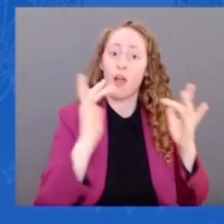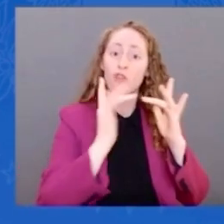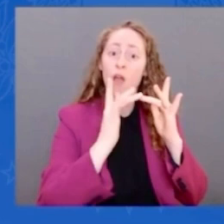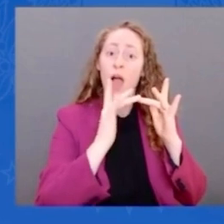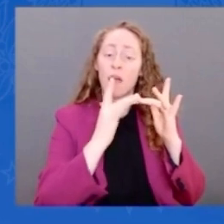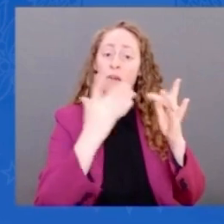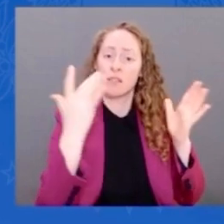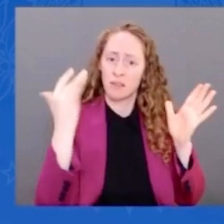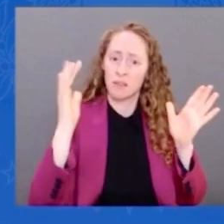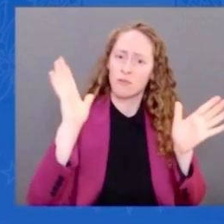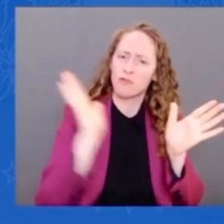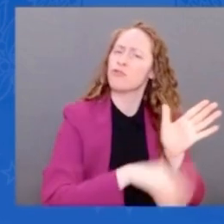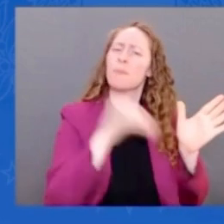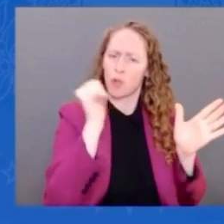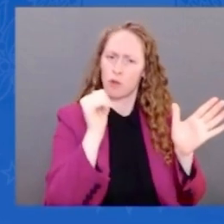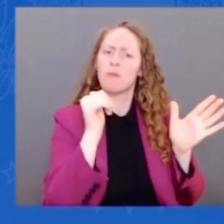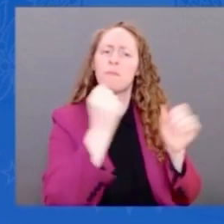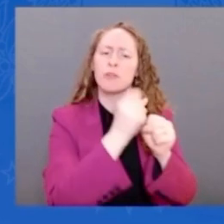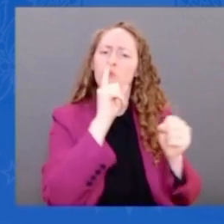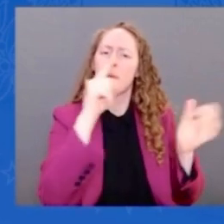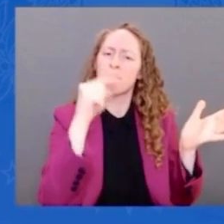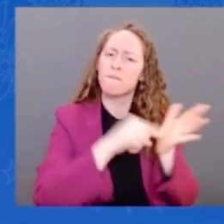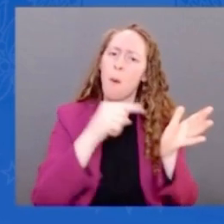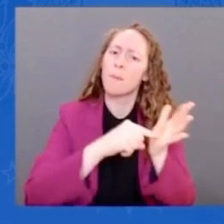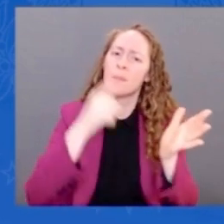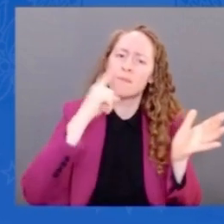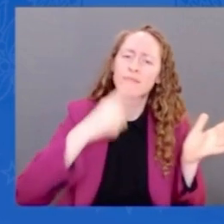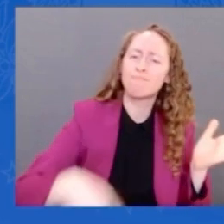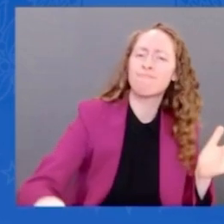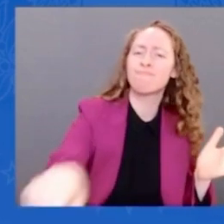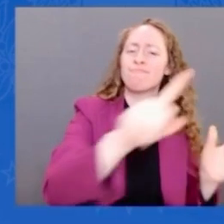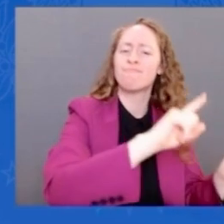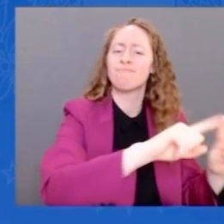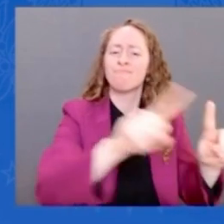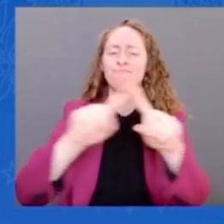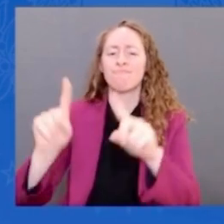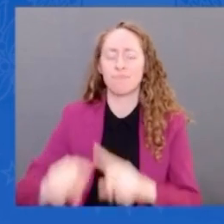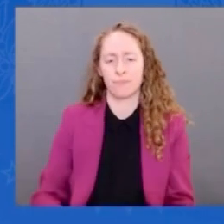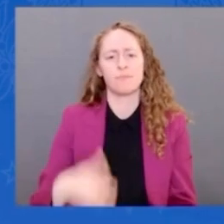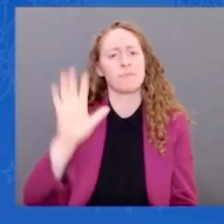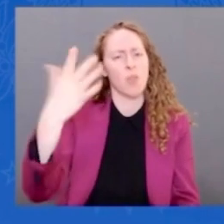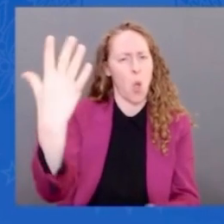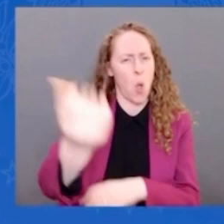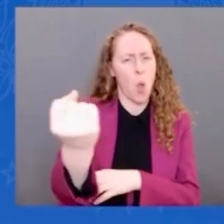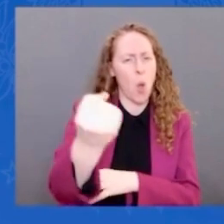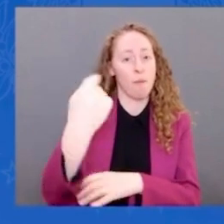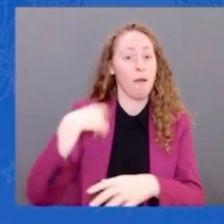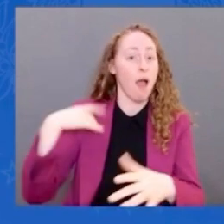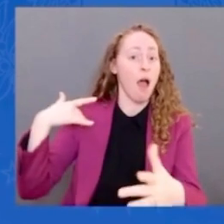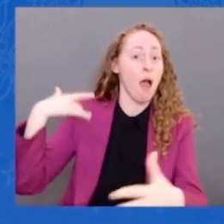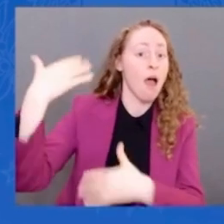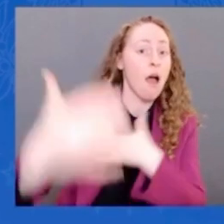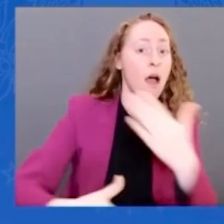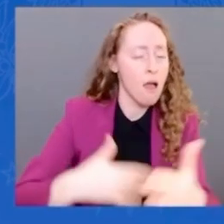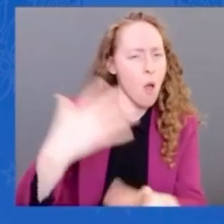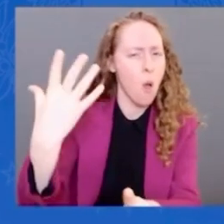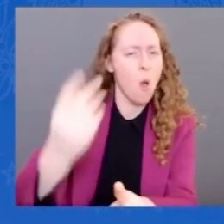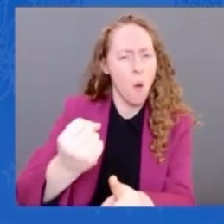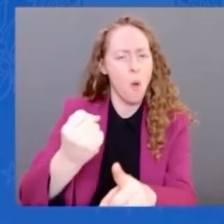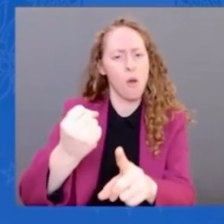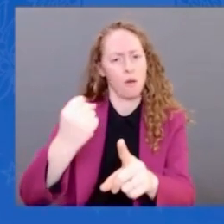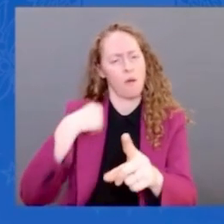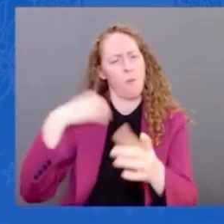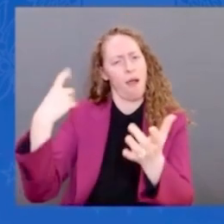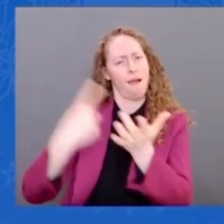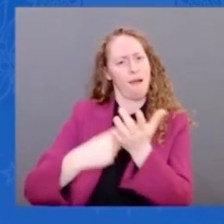the details, I want to talk about why this matters. You already know that, actually, from hearing my two colleagues speak before me. But